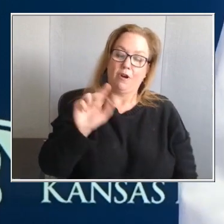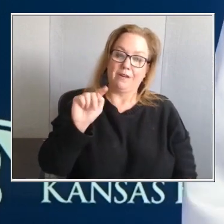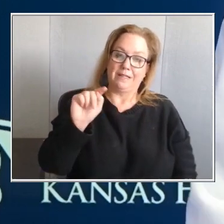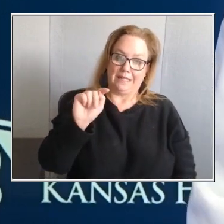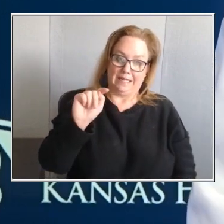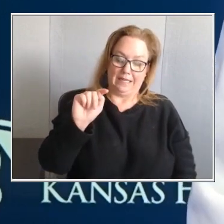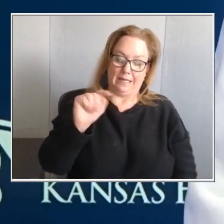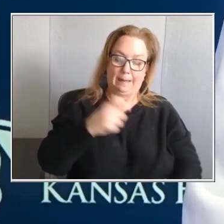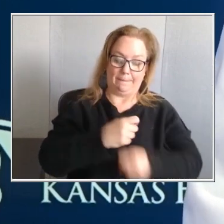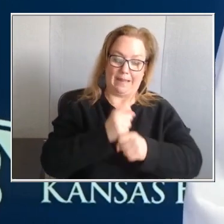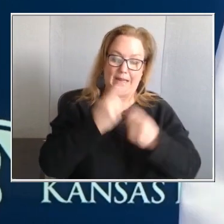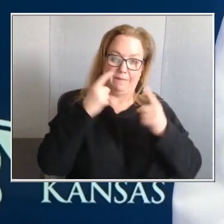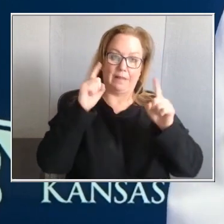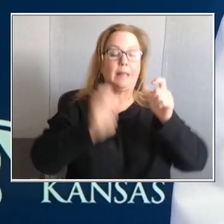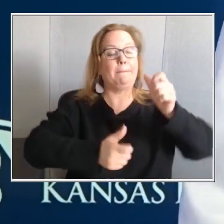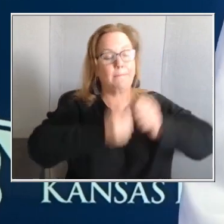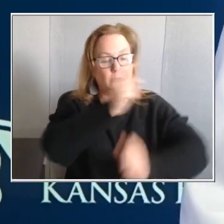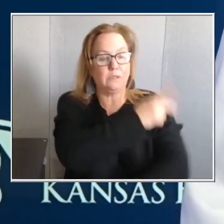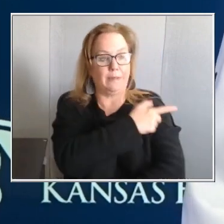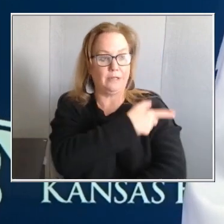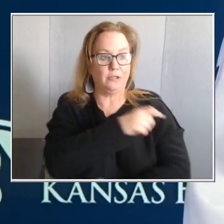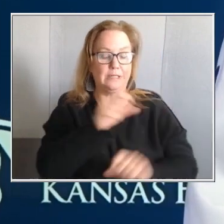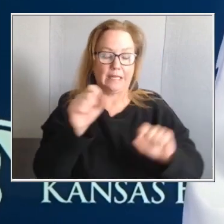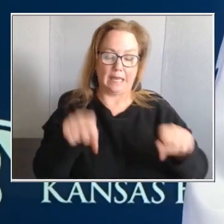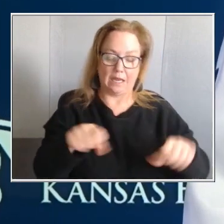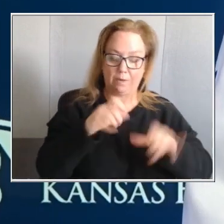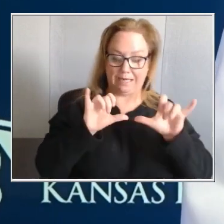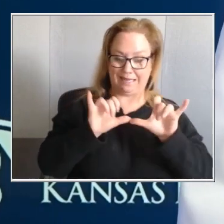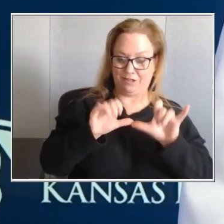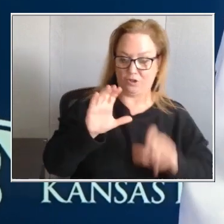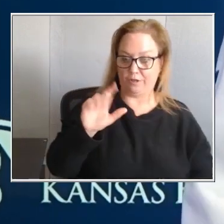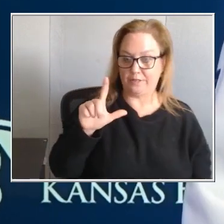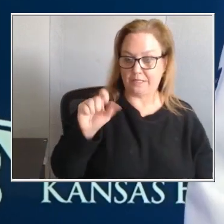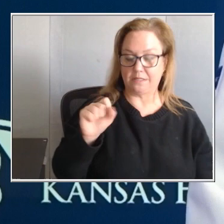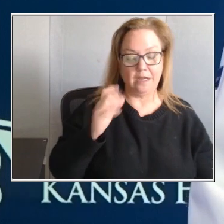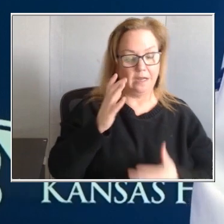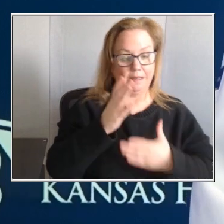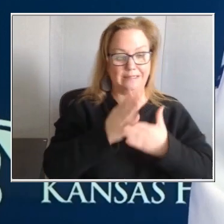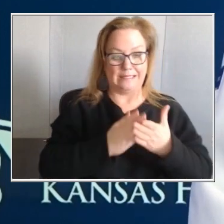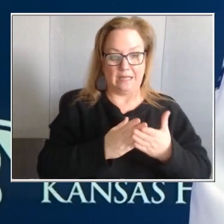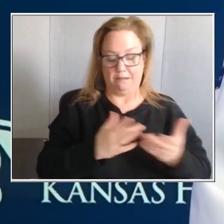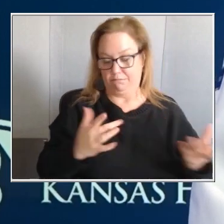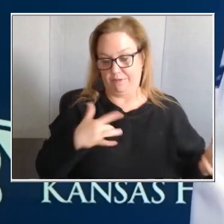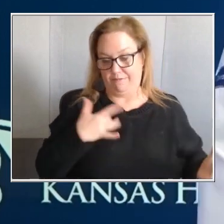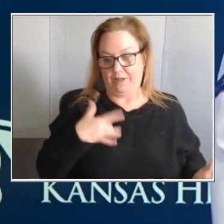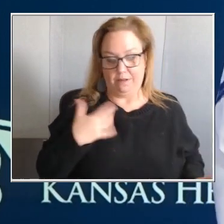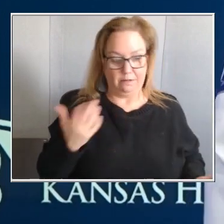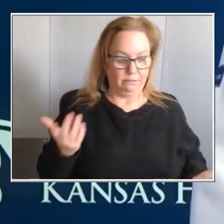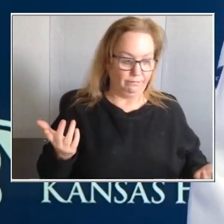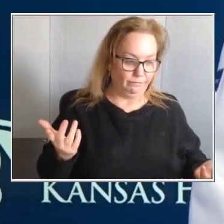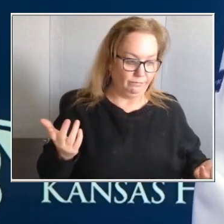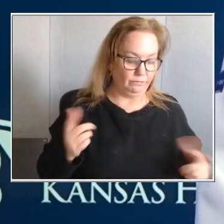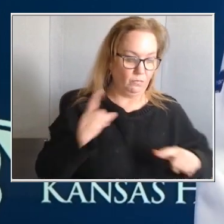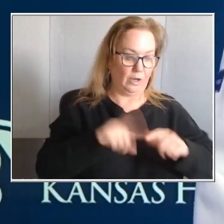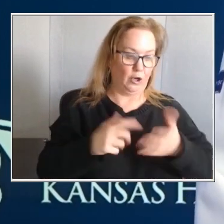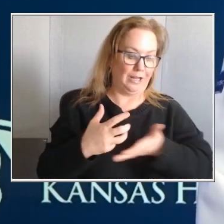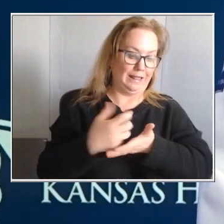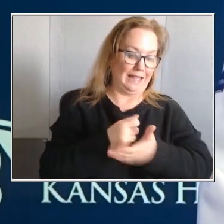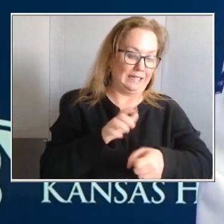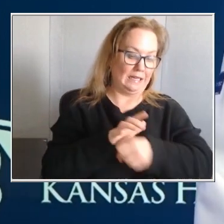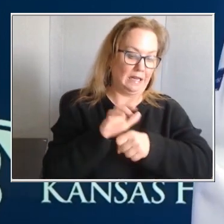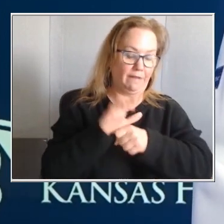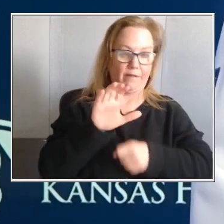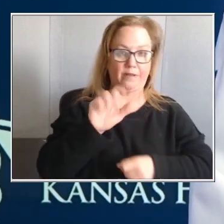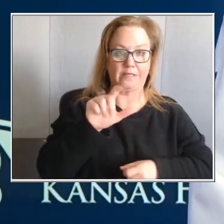effectively. Most patients can, and we can engineer the cells, but some we fail, and in part that may be because we couldn't collect enough of their cells, their